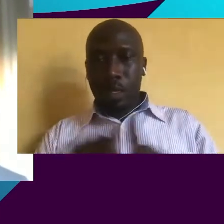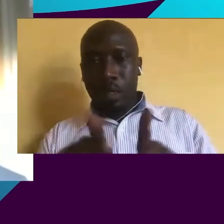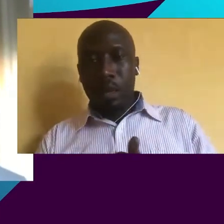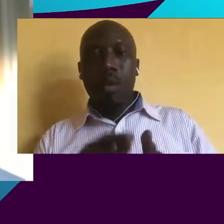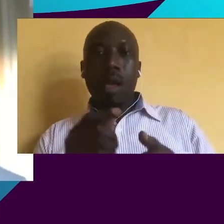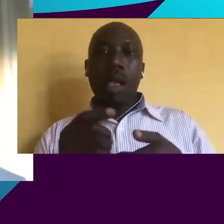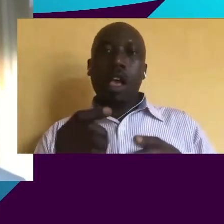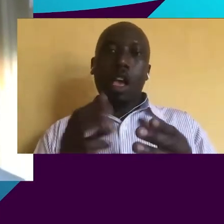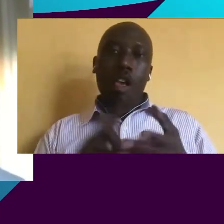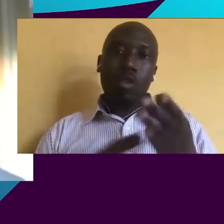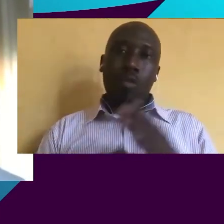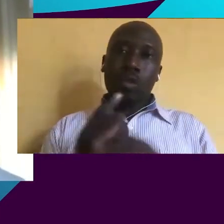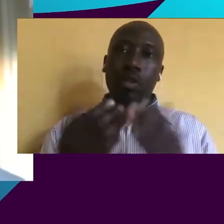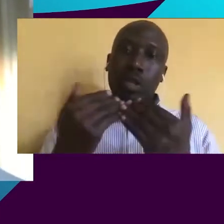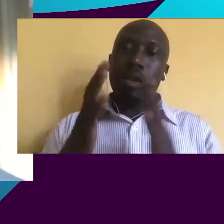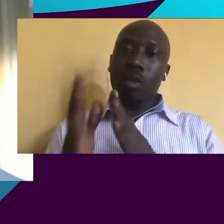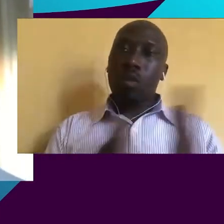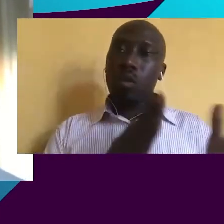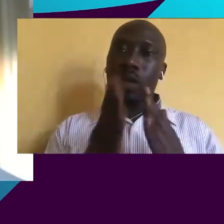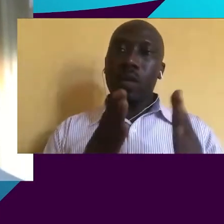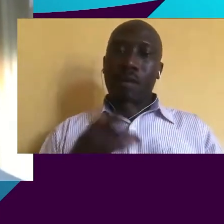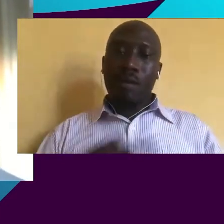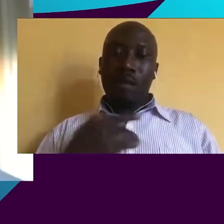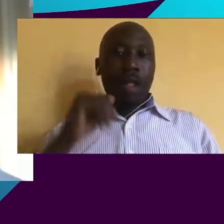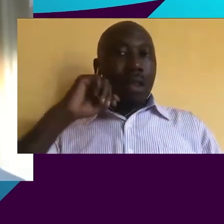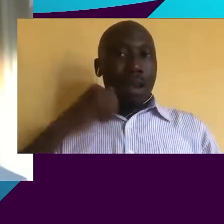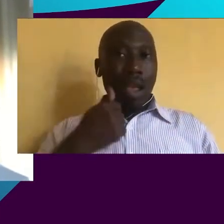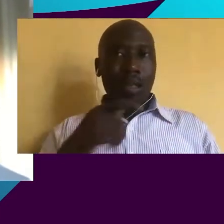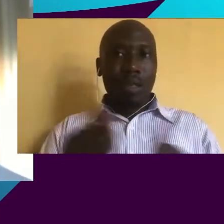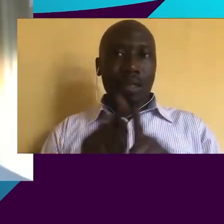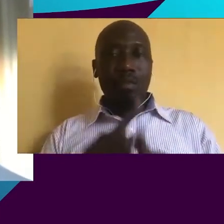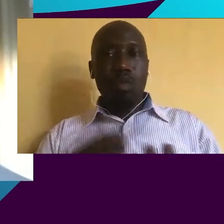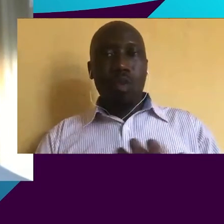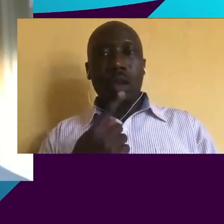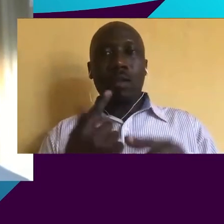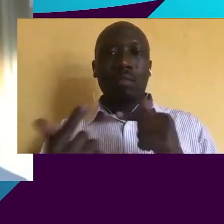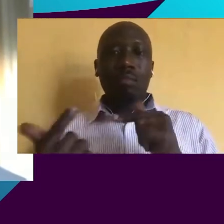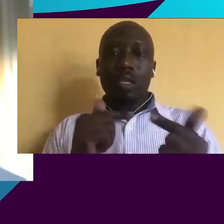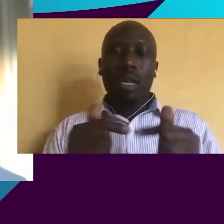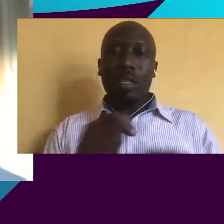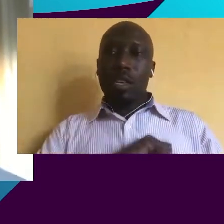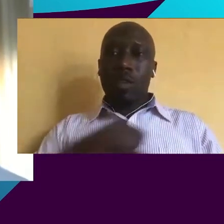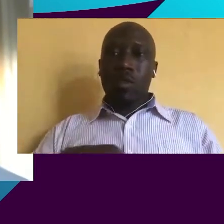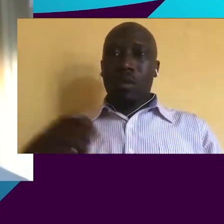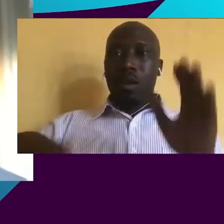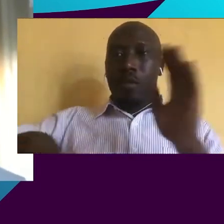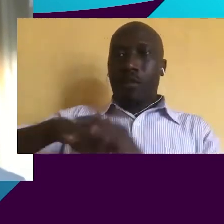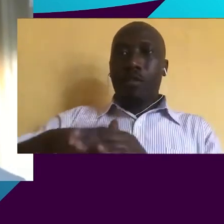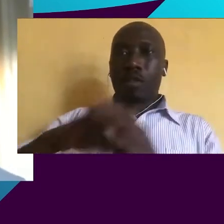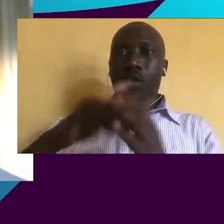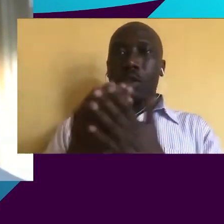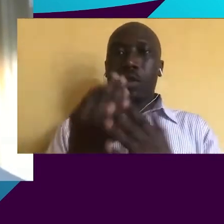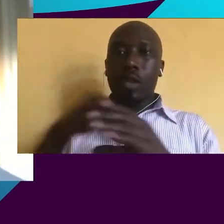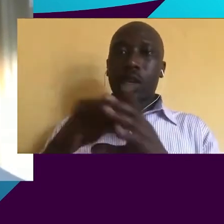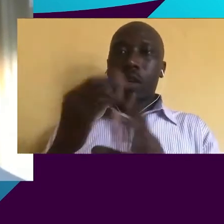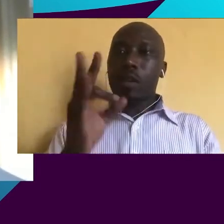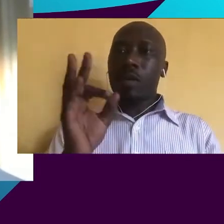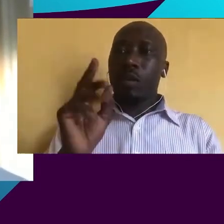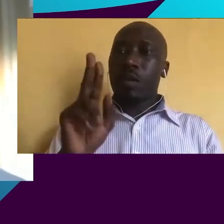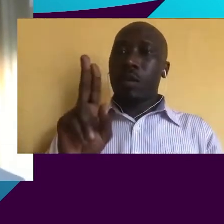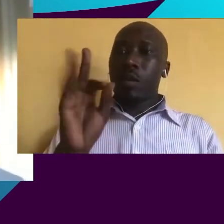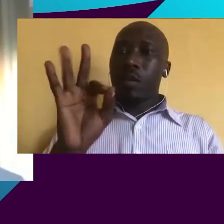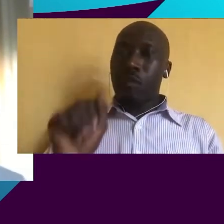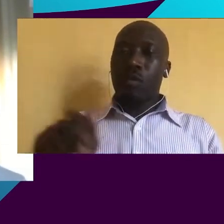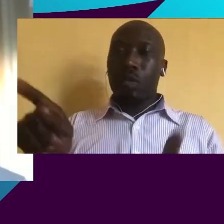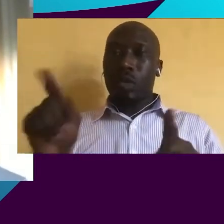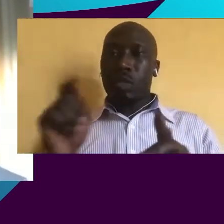really feel it feels nice when I'm discussing women football, because in FUFA, this is the directorate